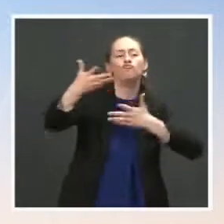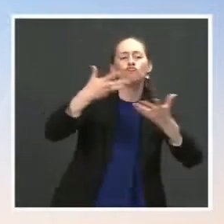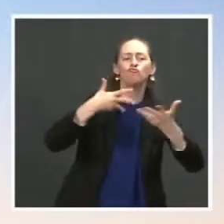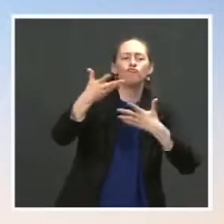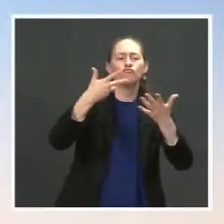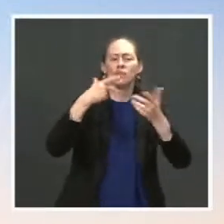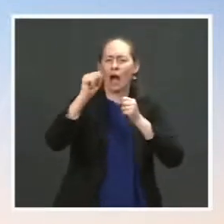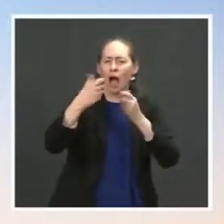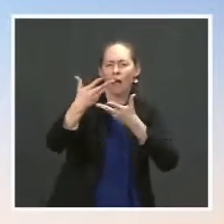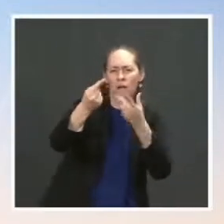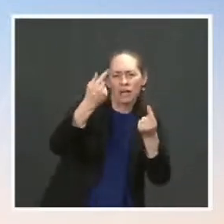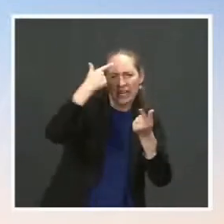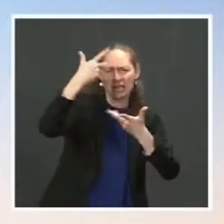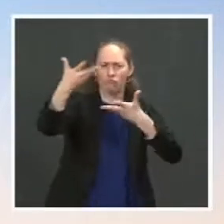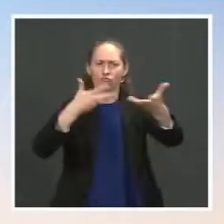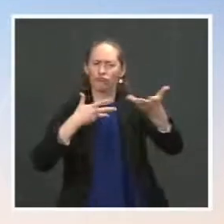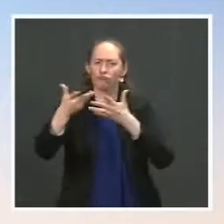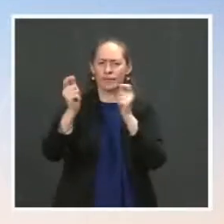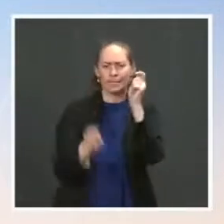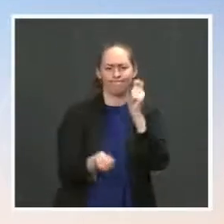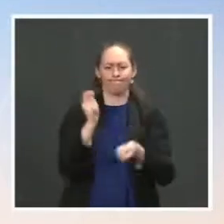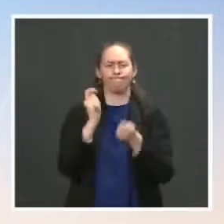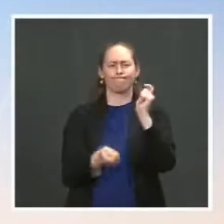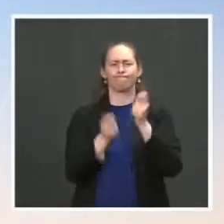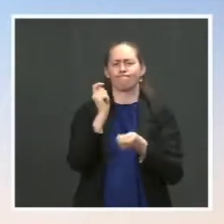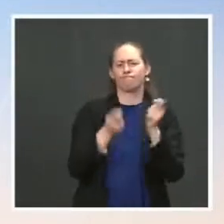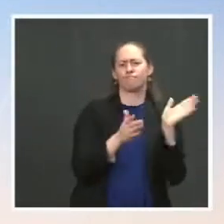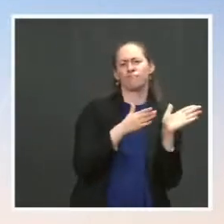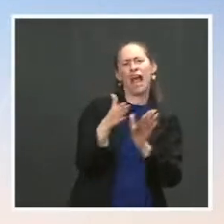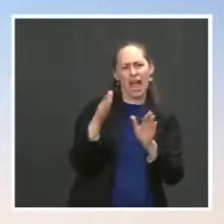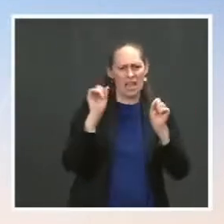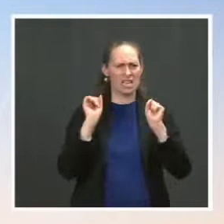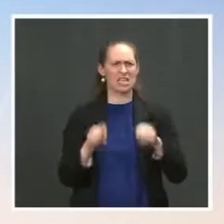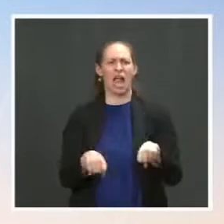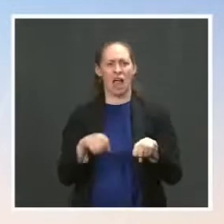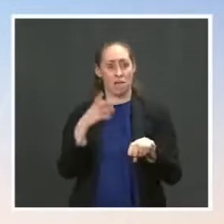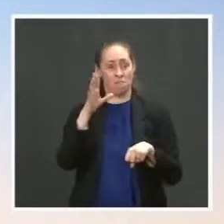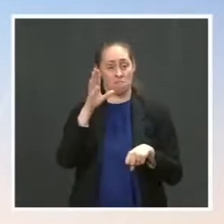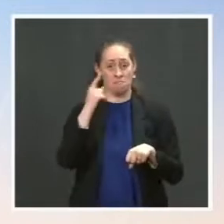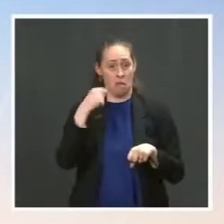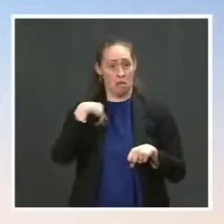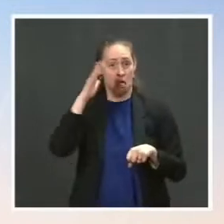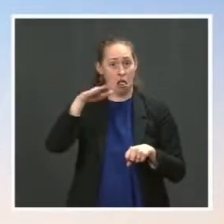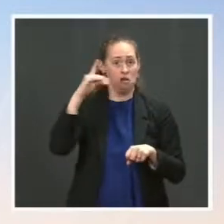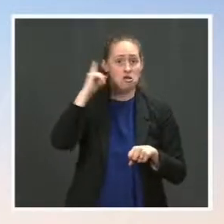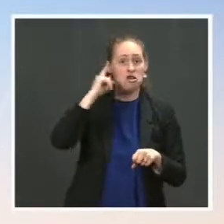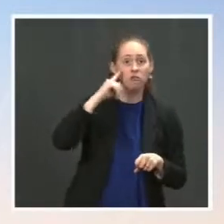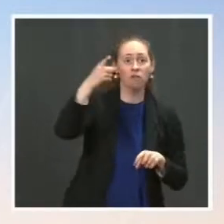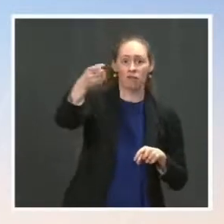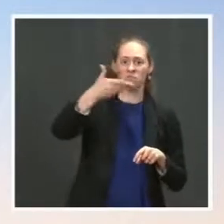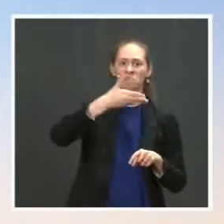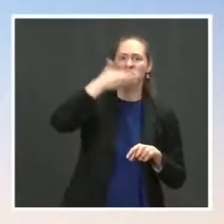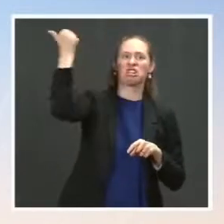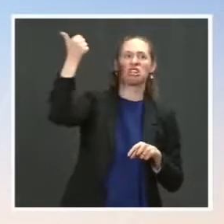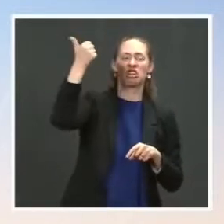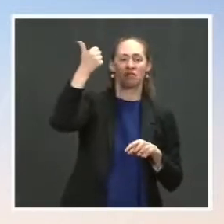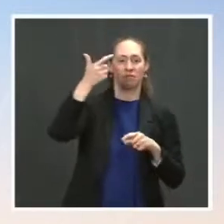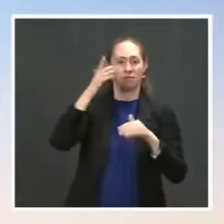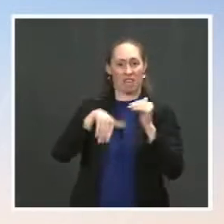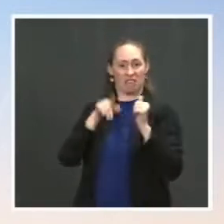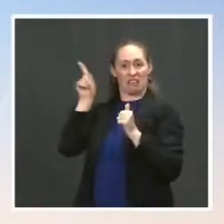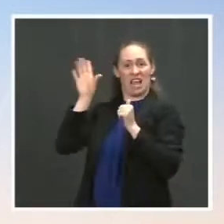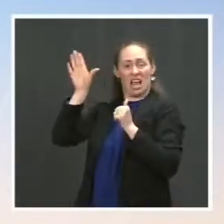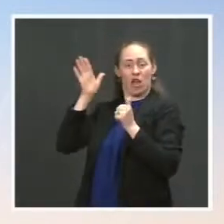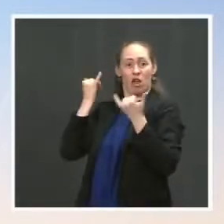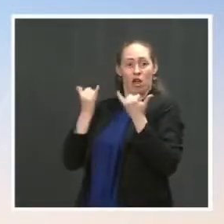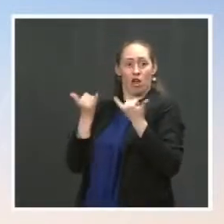be refinement as we go. I haven't heard a proposal that I consider to be better than the one the president put forward, but it's early in that